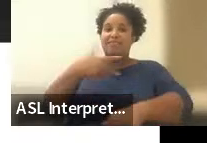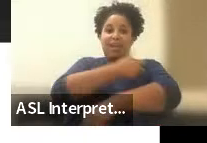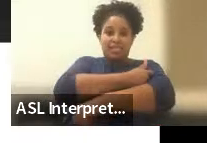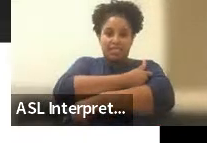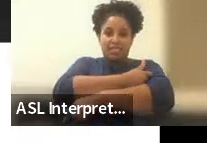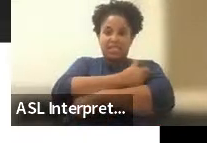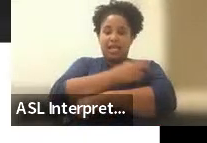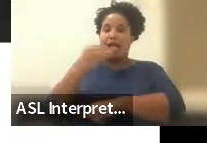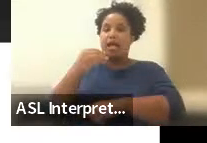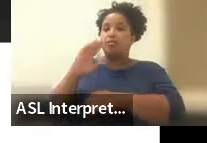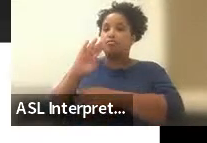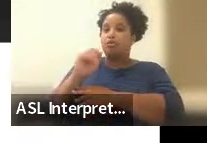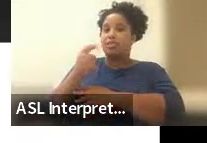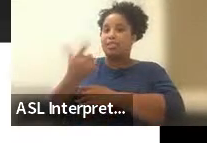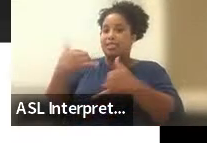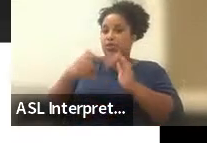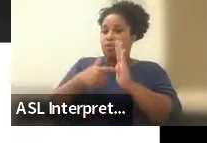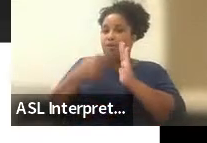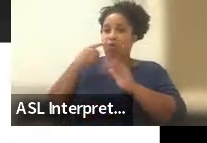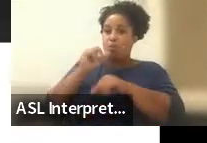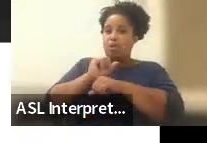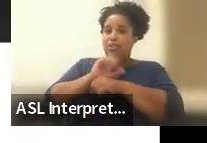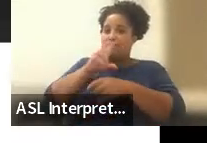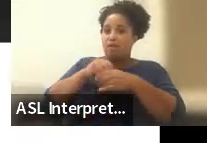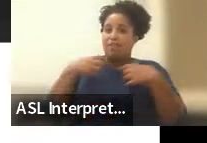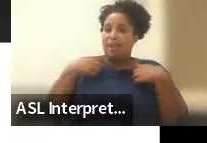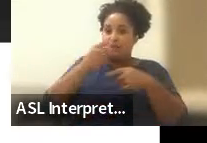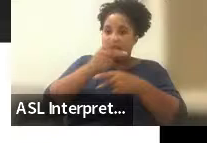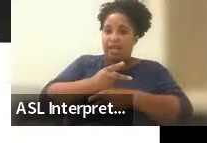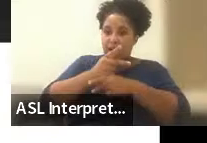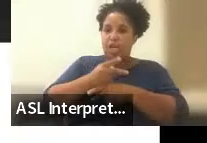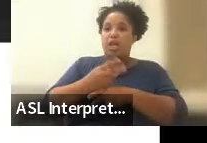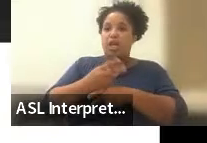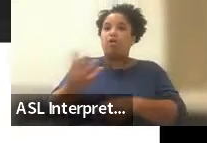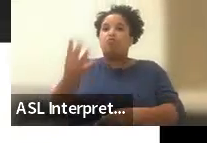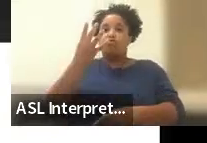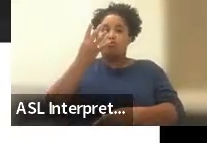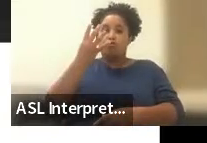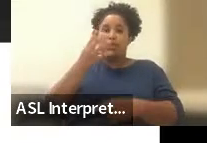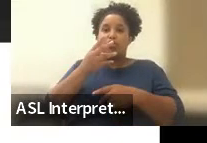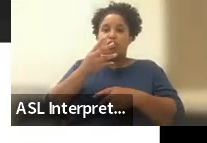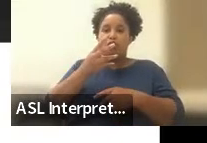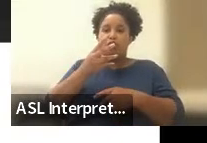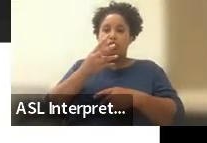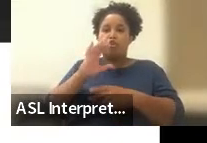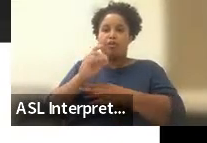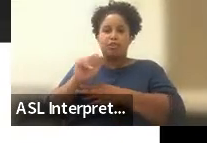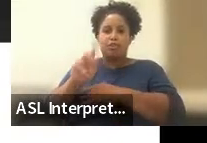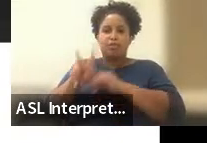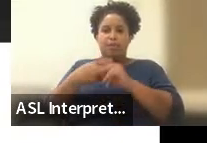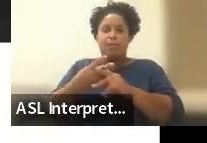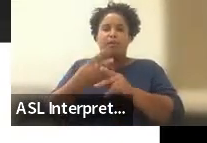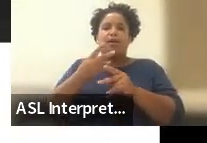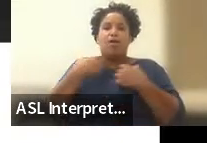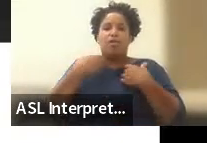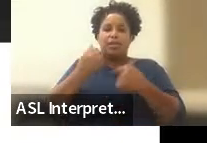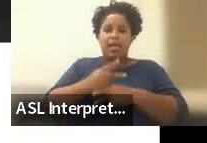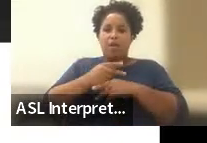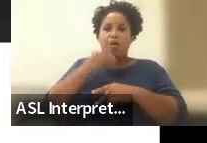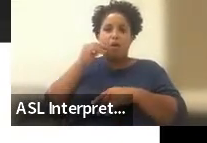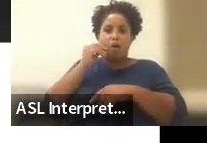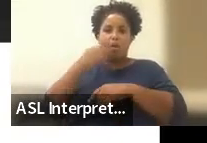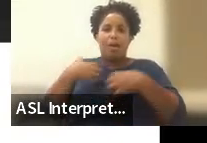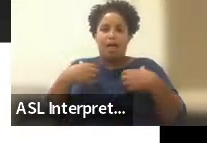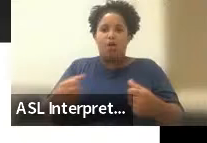Vaccination and boosting is still required for workers in healthcare, correctional healthcare, home health, licensed adults,